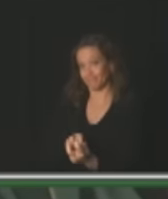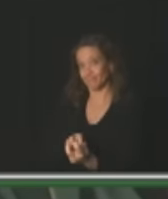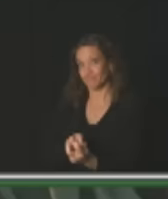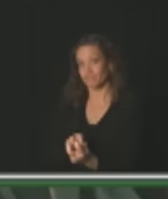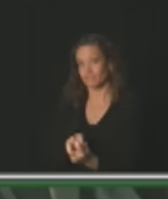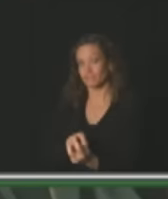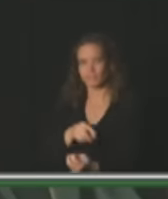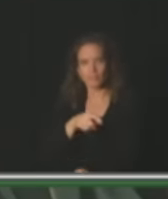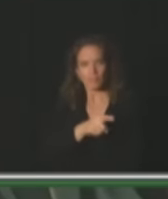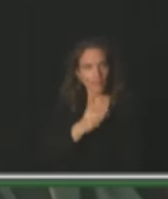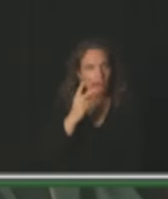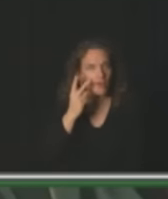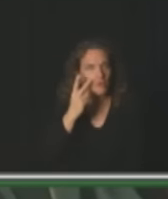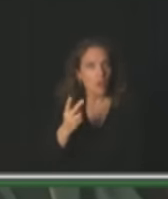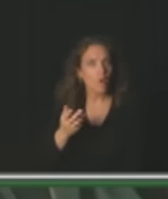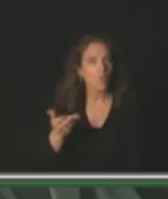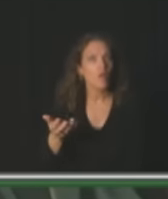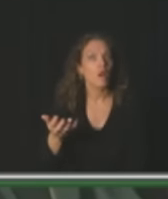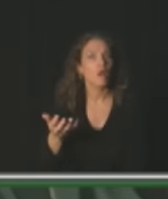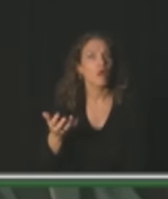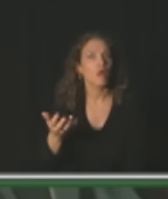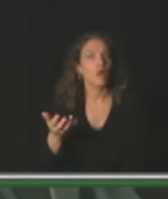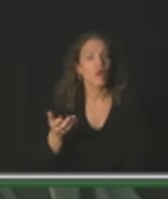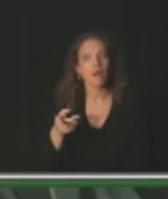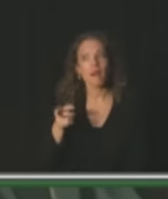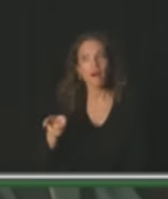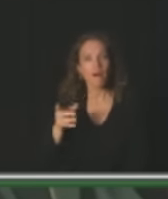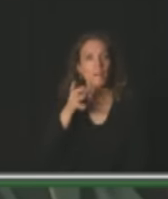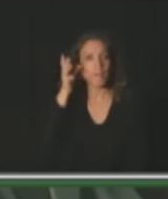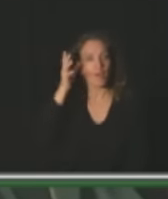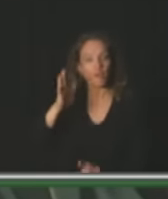what did she see? Their will,